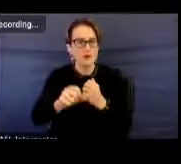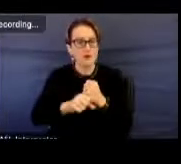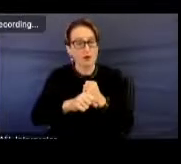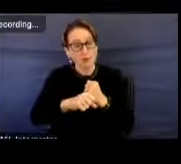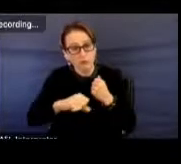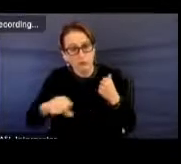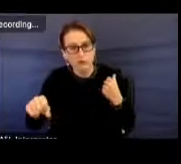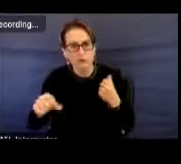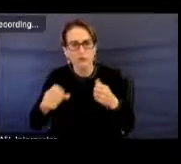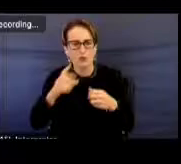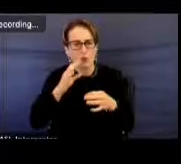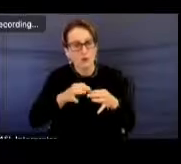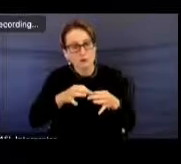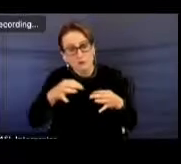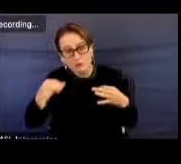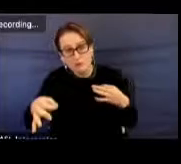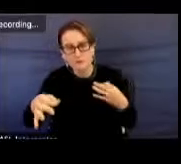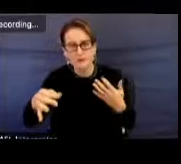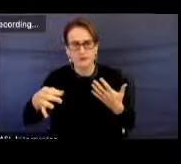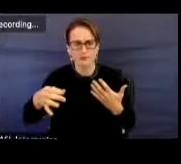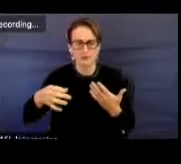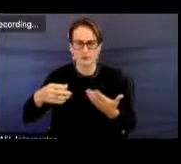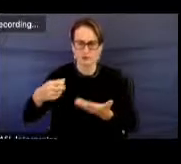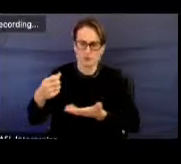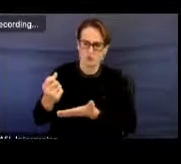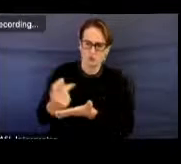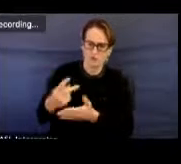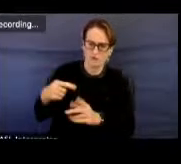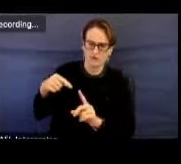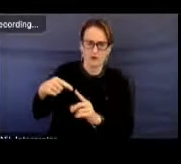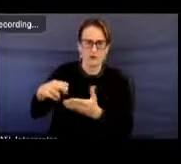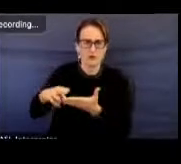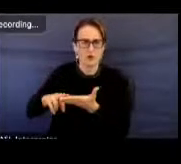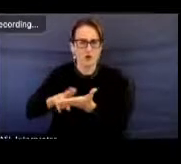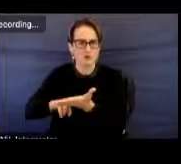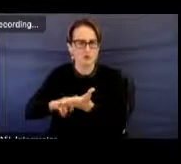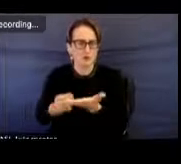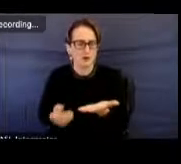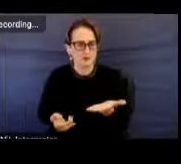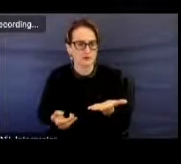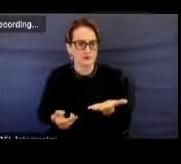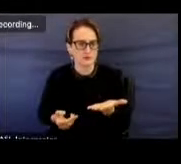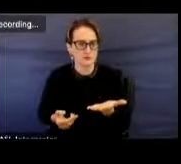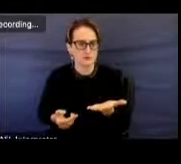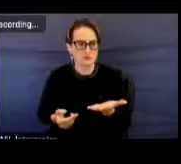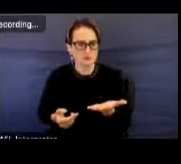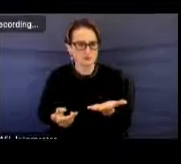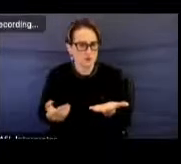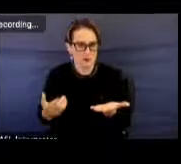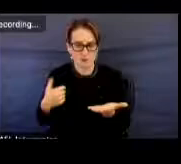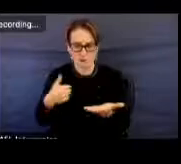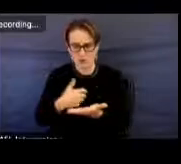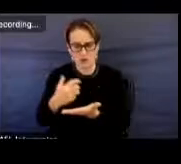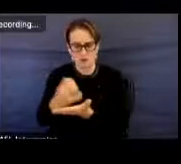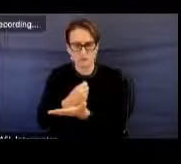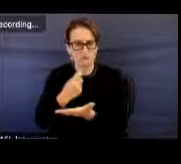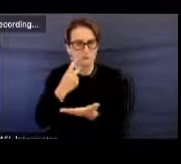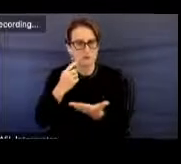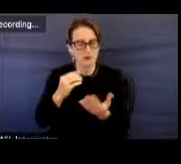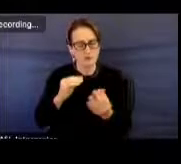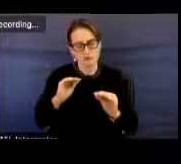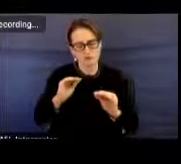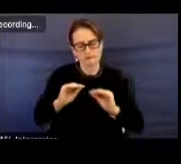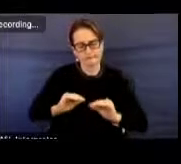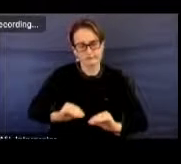any approval of the litigation contract for us to maybe take another pass at this, to maybe include some items,